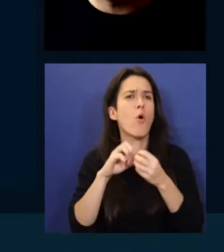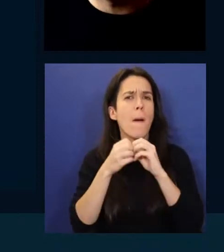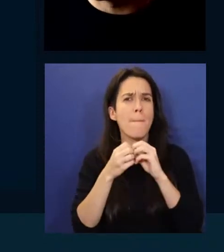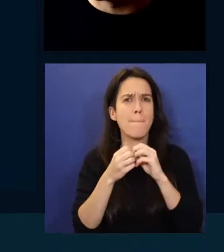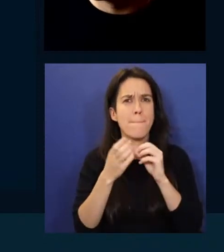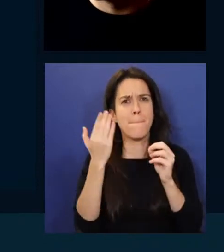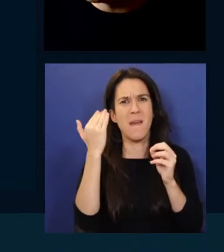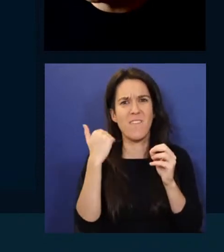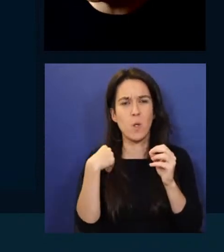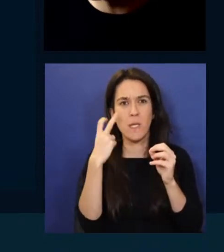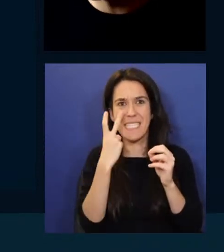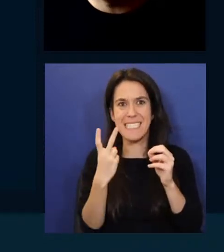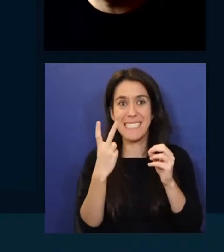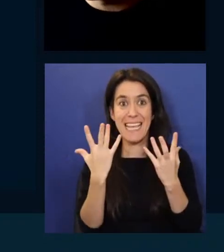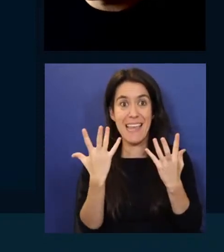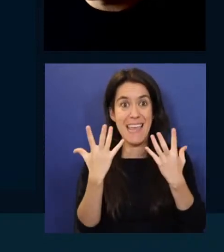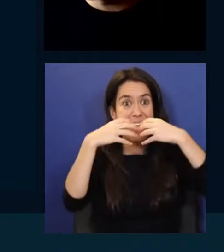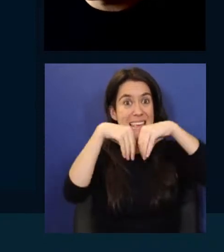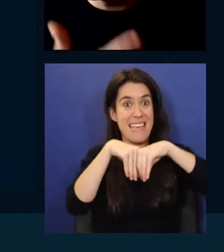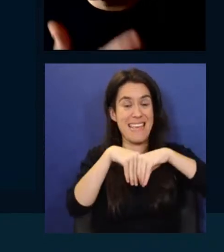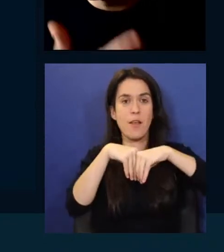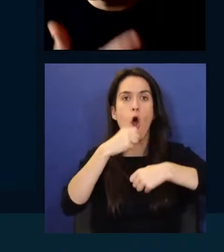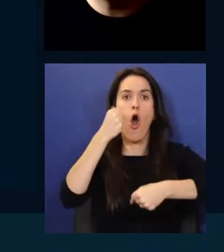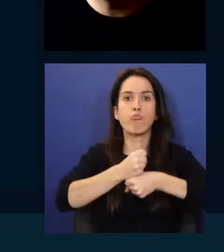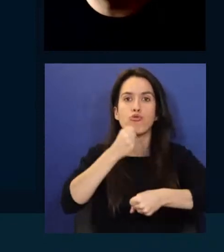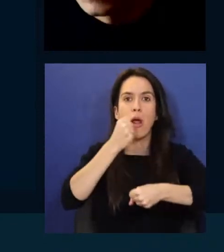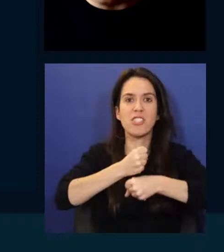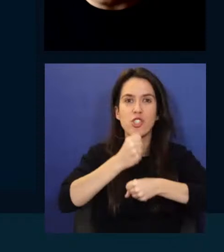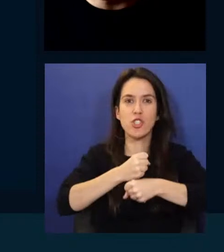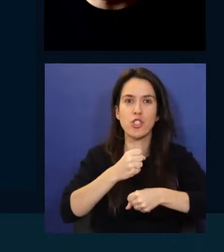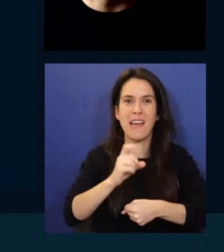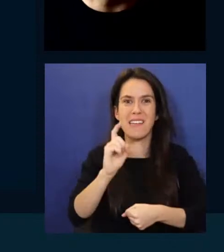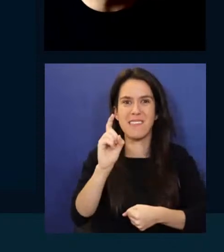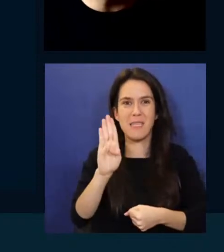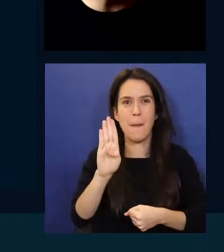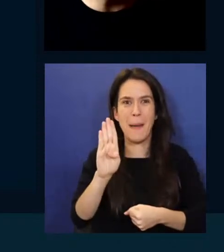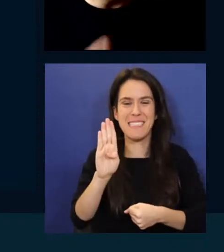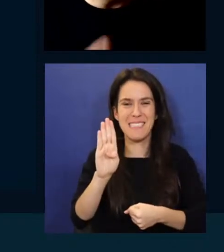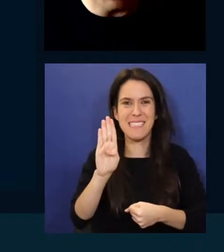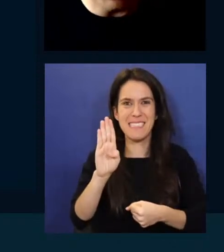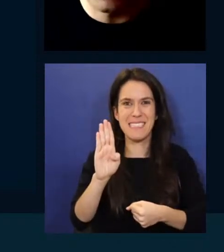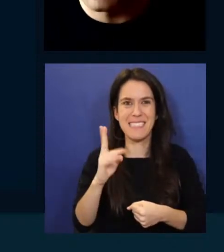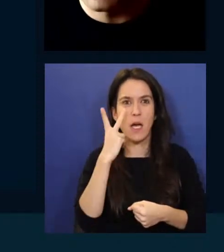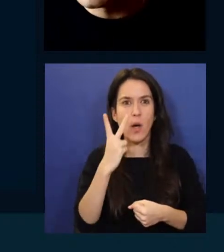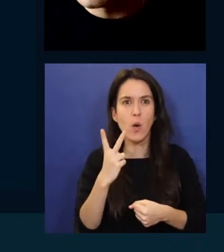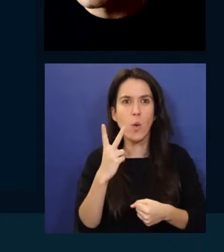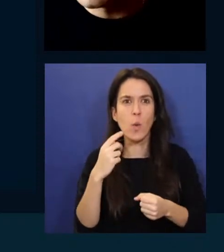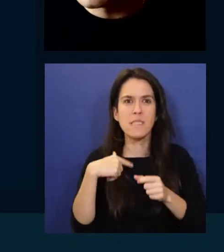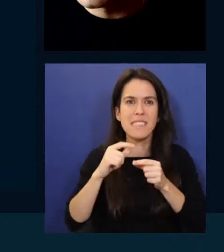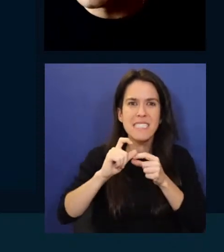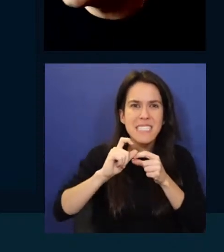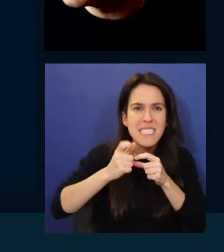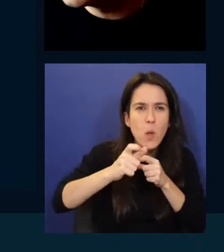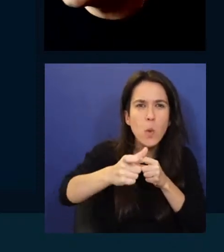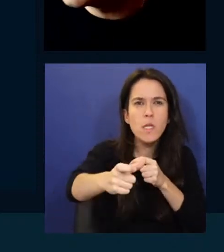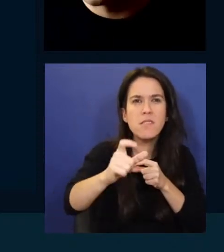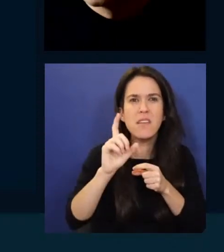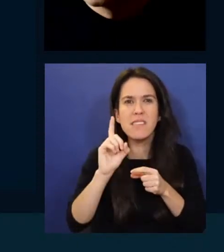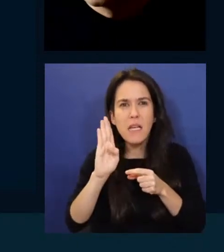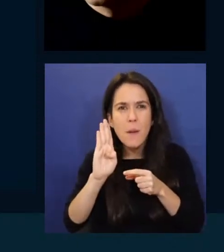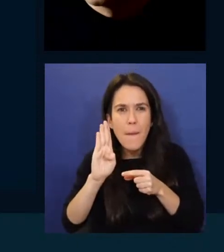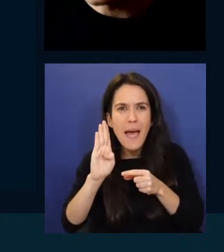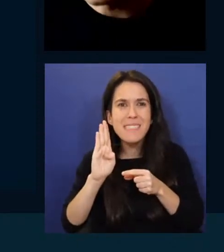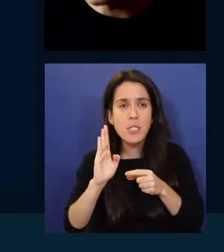deep integration between our operational databases. Starting with Cosmos DB, we are bringing this to SQL DB, SQL Server, Postgres, etc. Where the